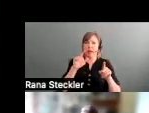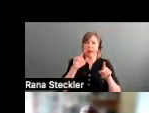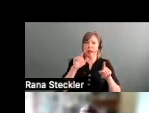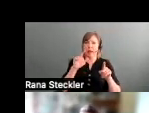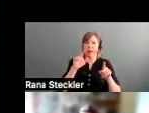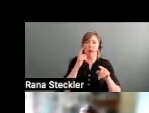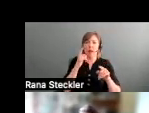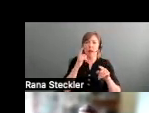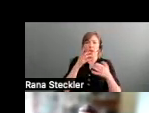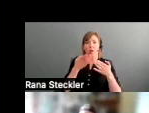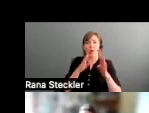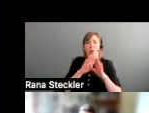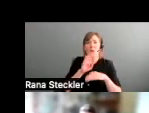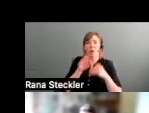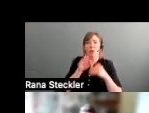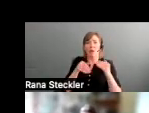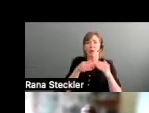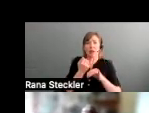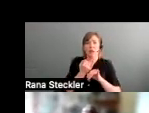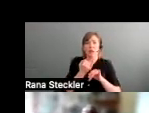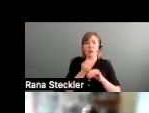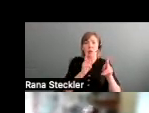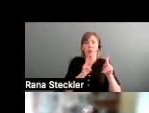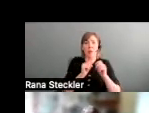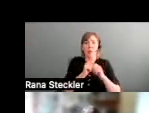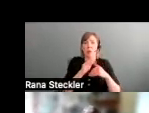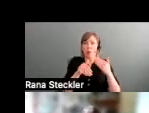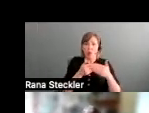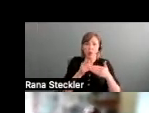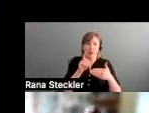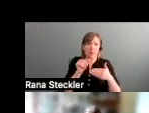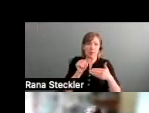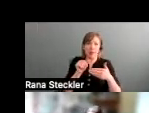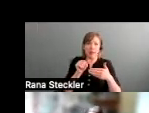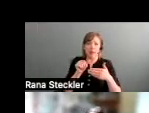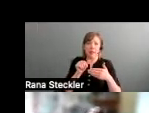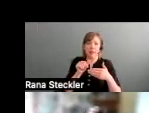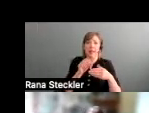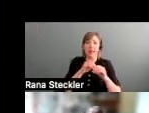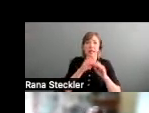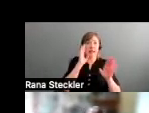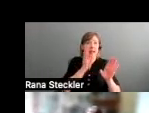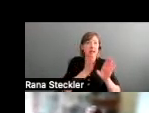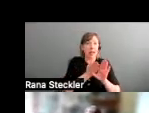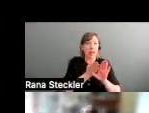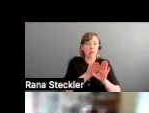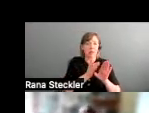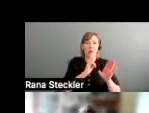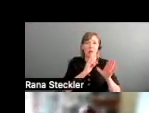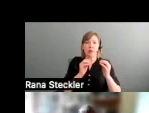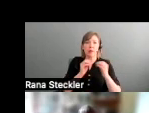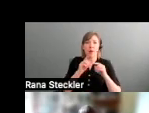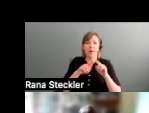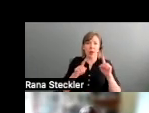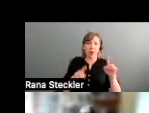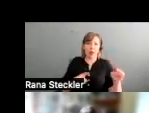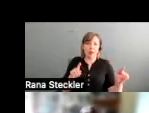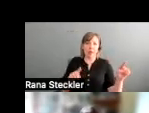called for the closure of all institutions for people with all disabilities. And in psychiatry, it was more